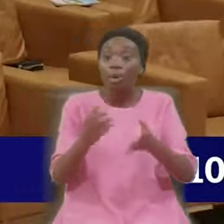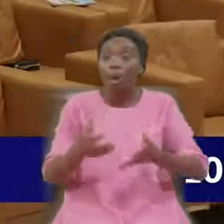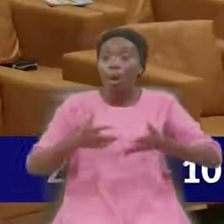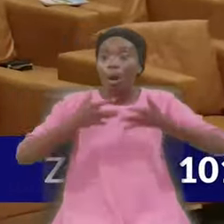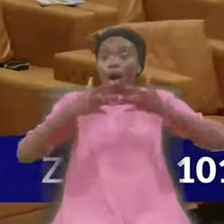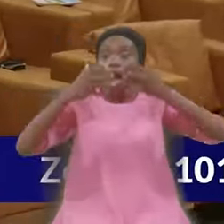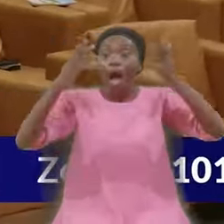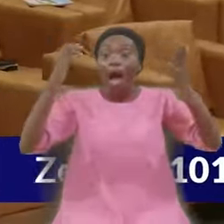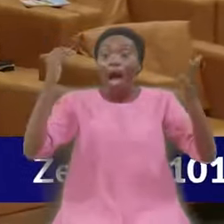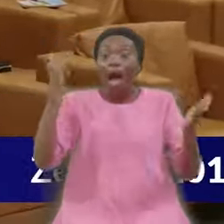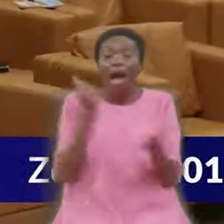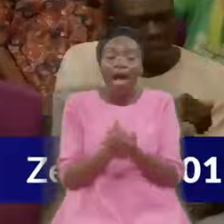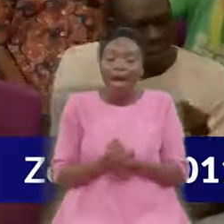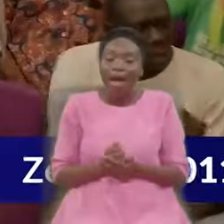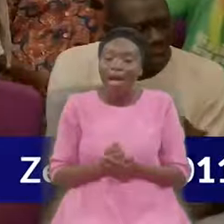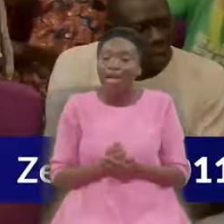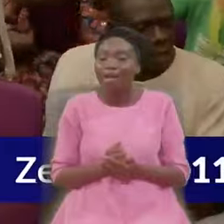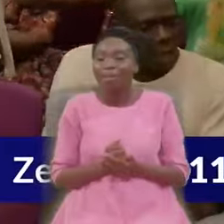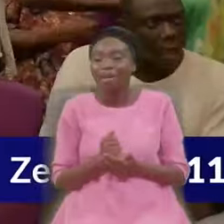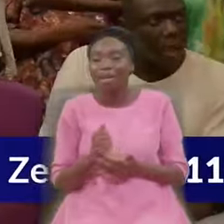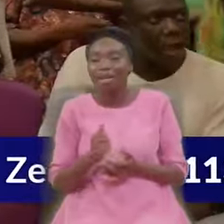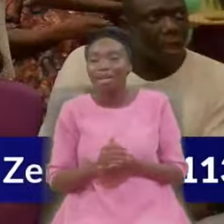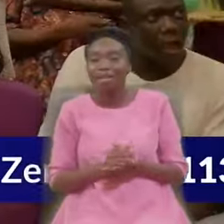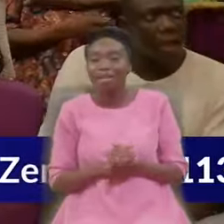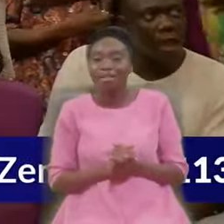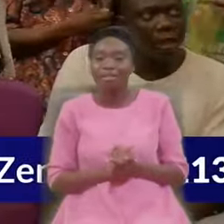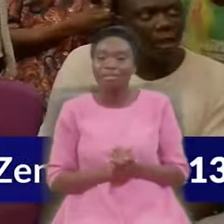loud, loud amen?